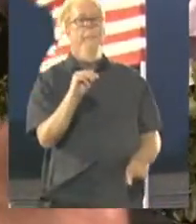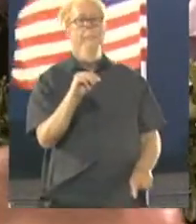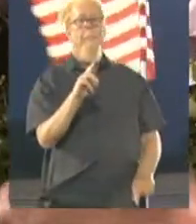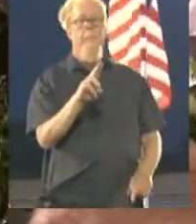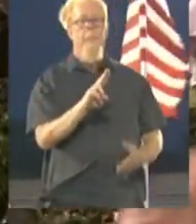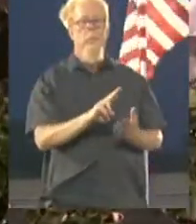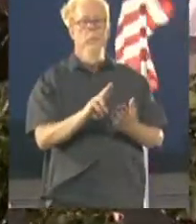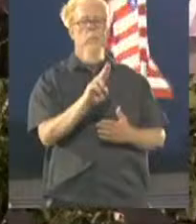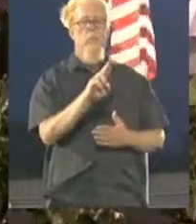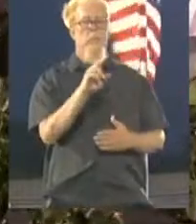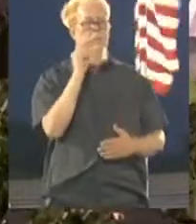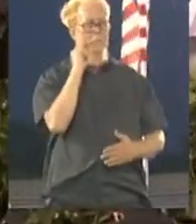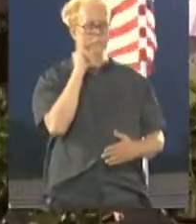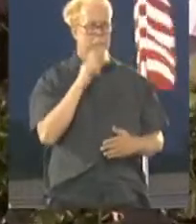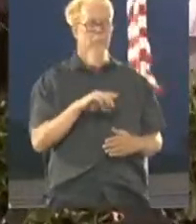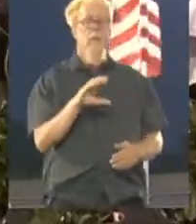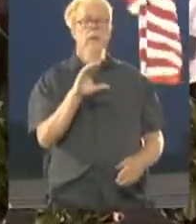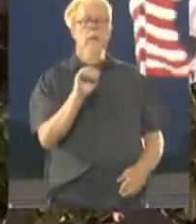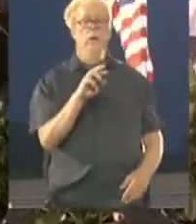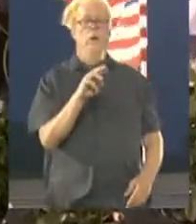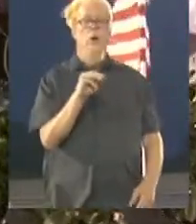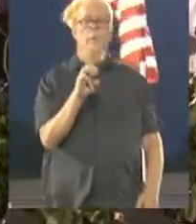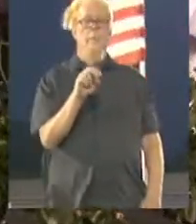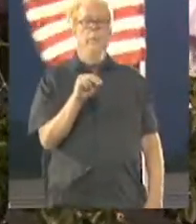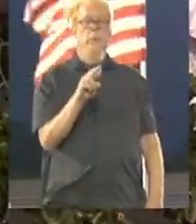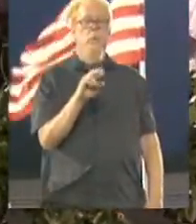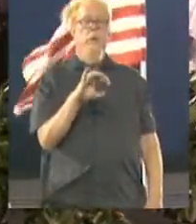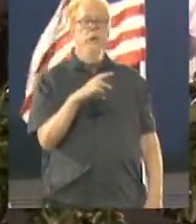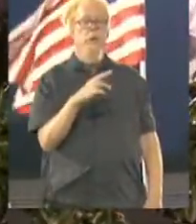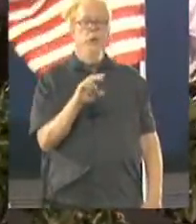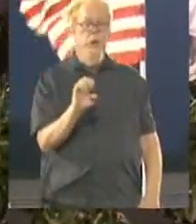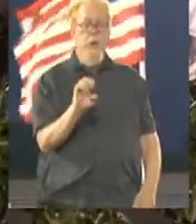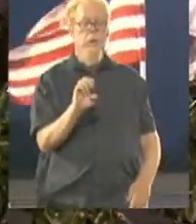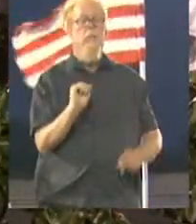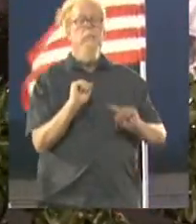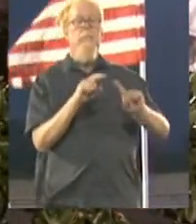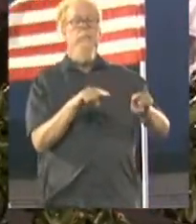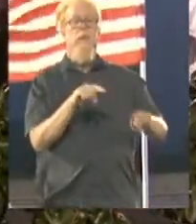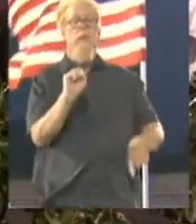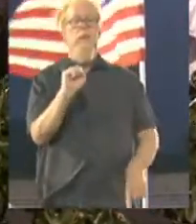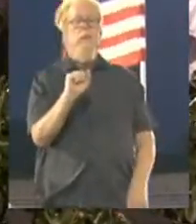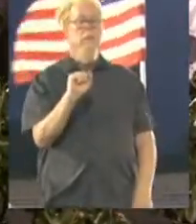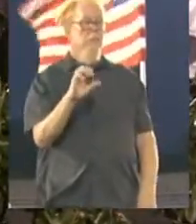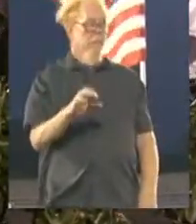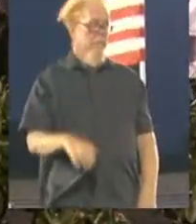Kalani Carmen Ritchie will be attending San Antonio College.